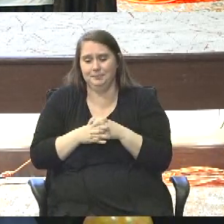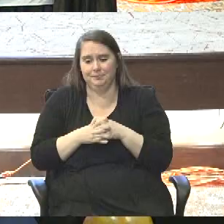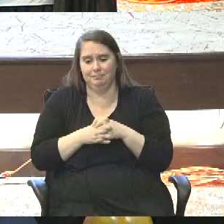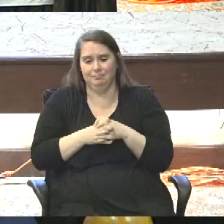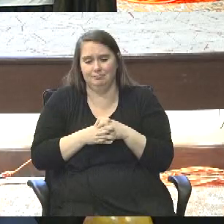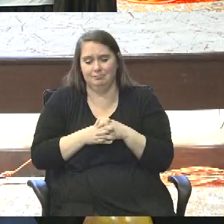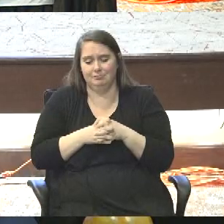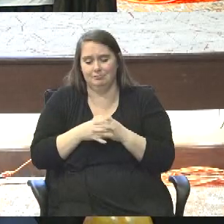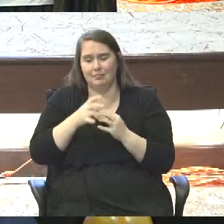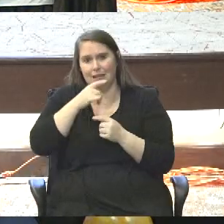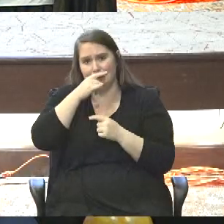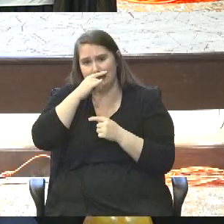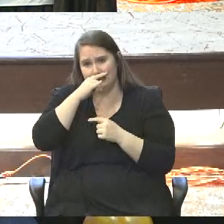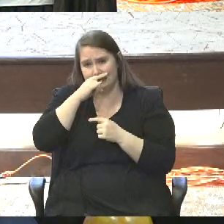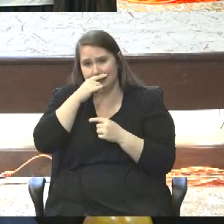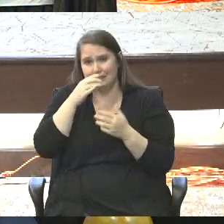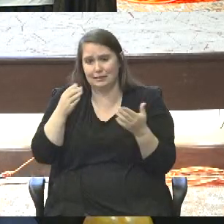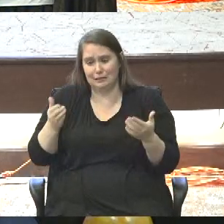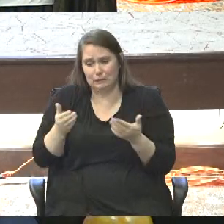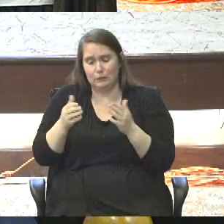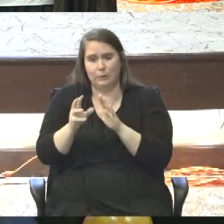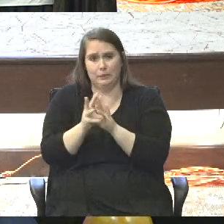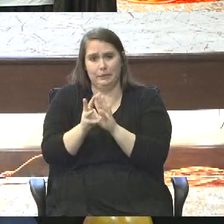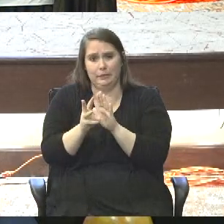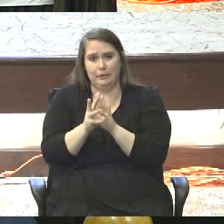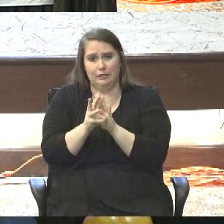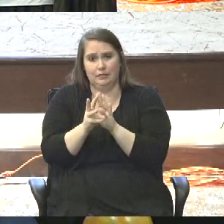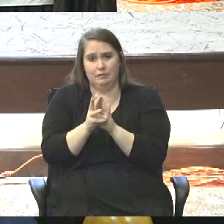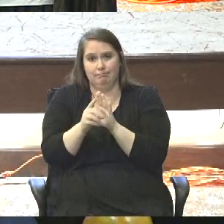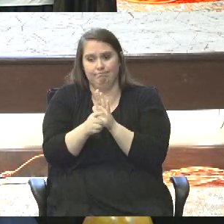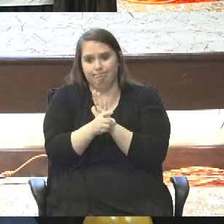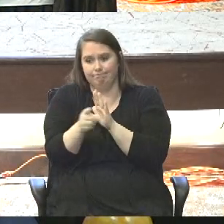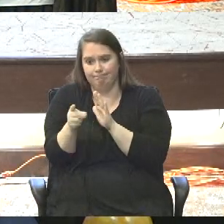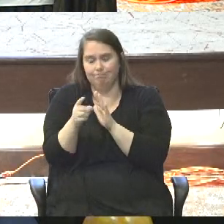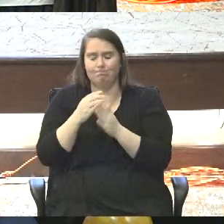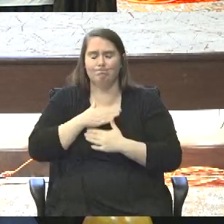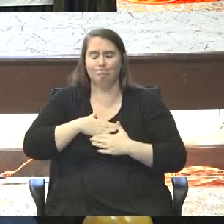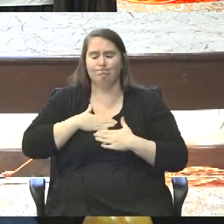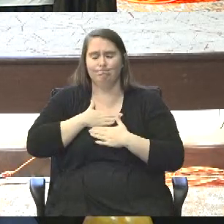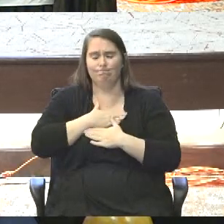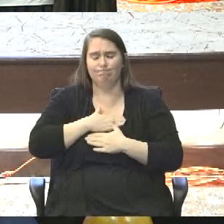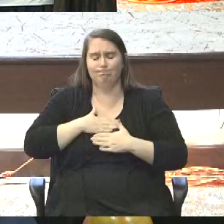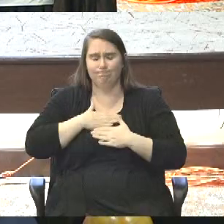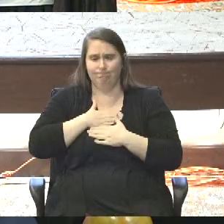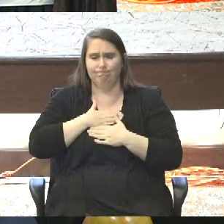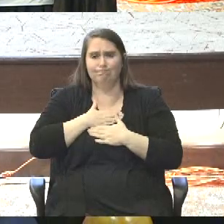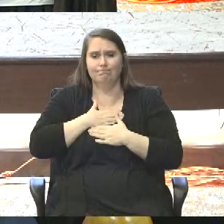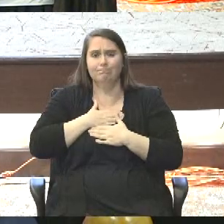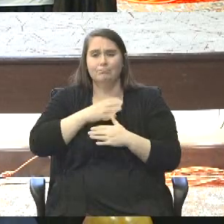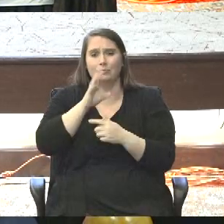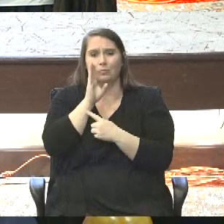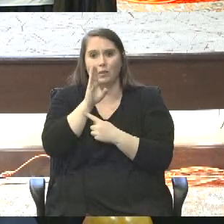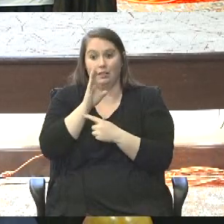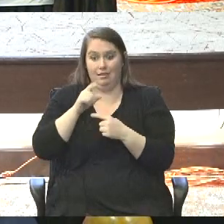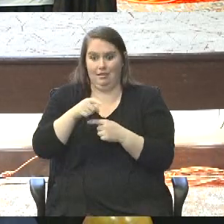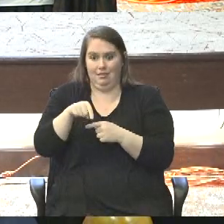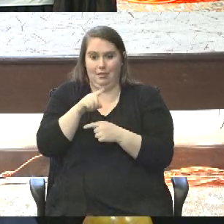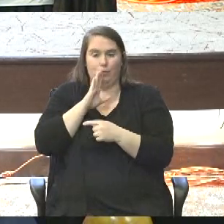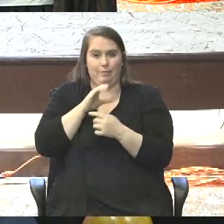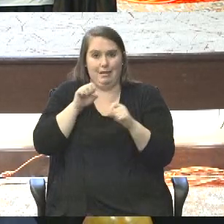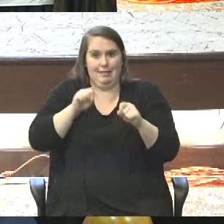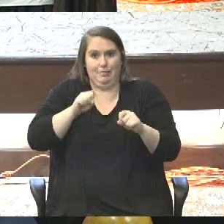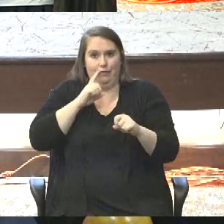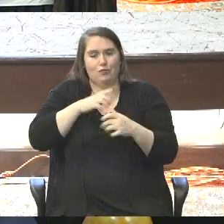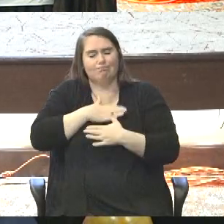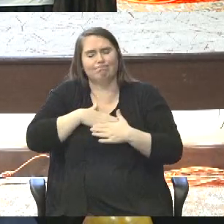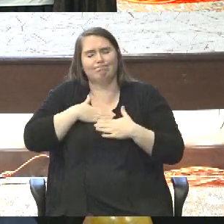The kids here in Waco are going to love this. They're going to be able to enjoy this. Parents are